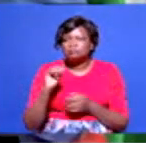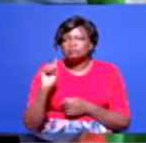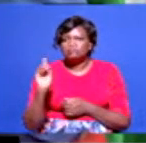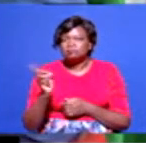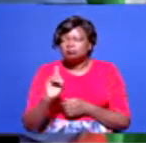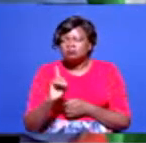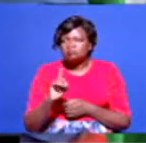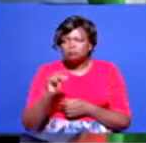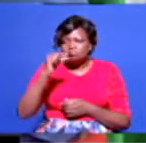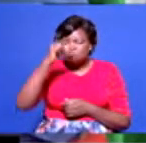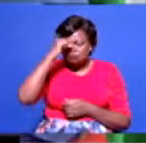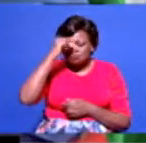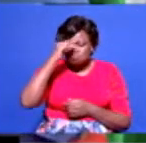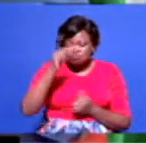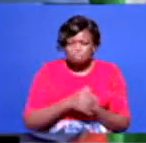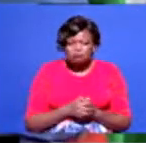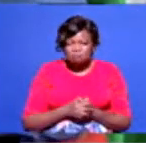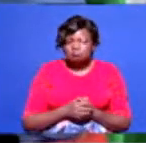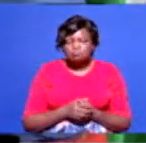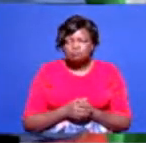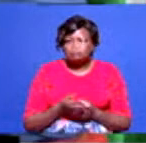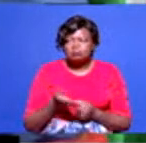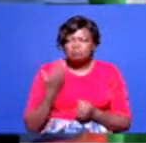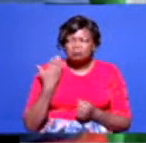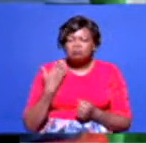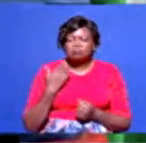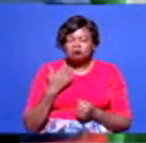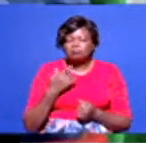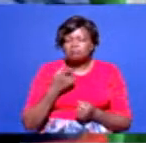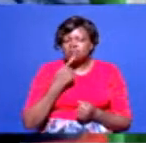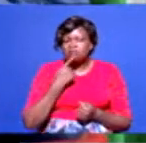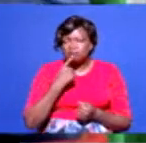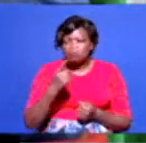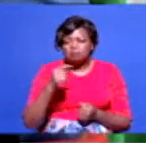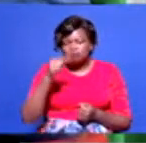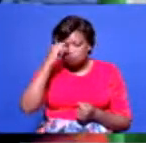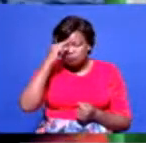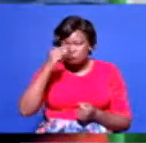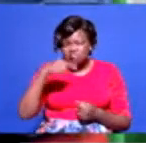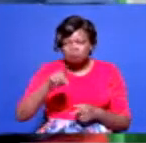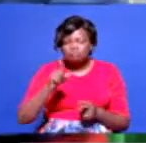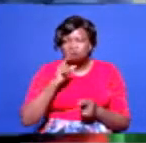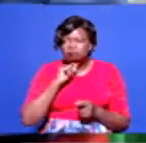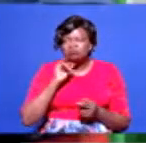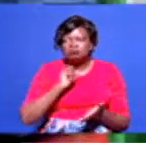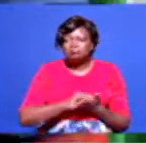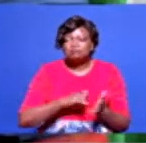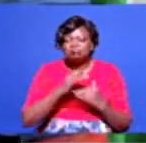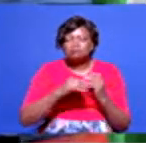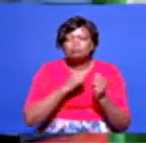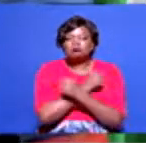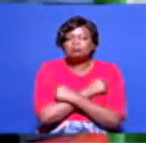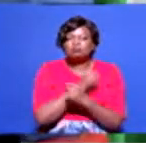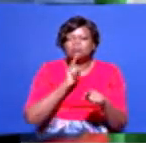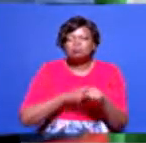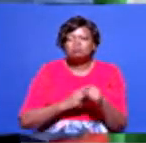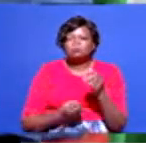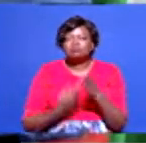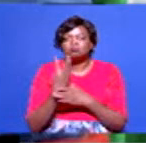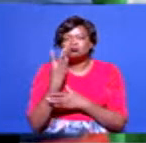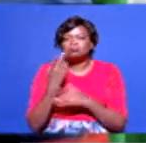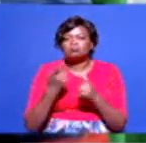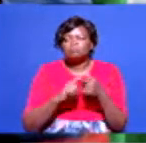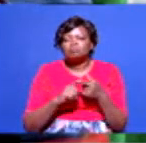the government of late President Moi, he was a man we all admired as we grew up. And as